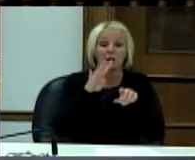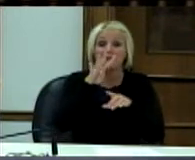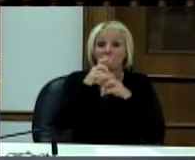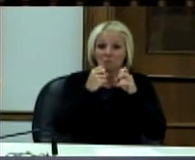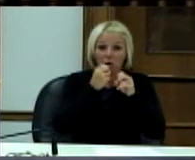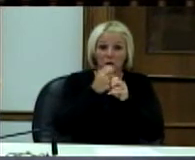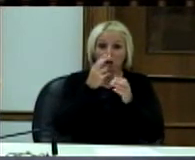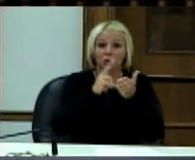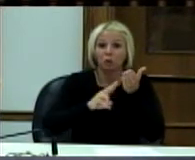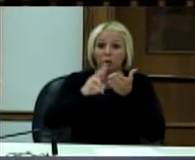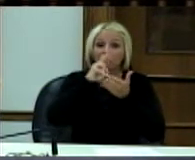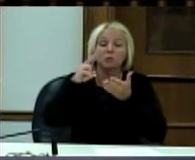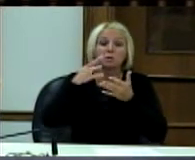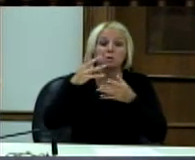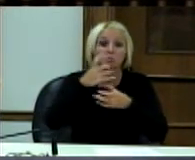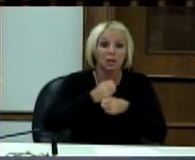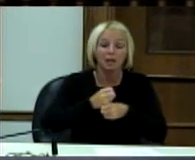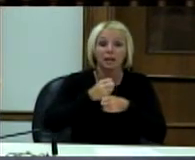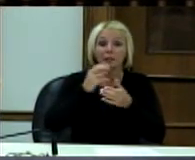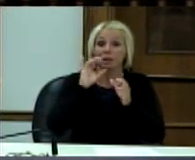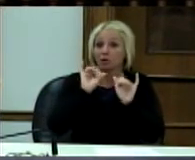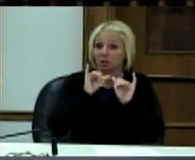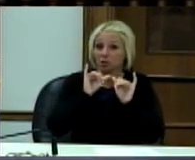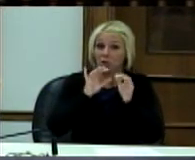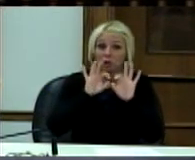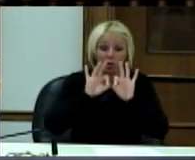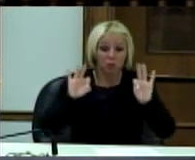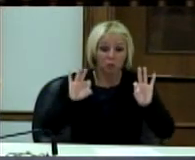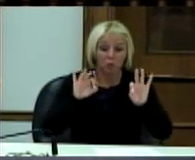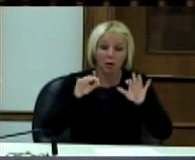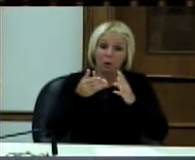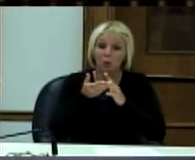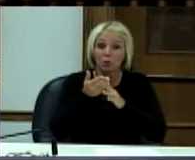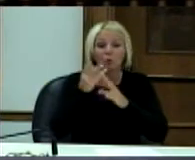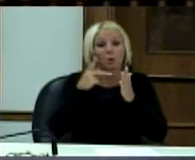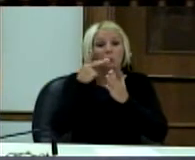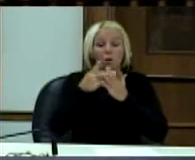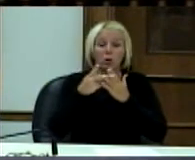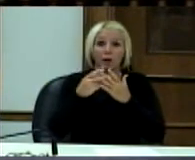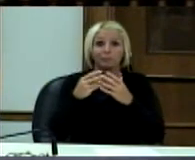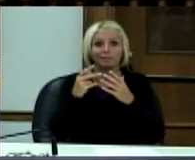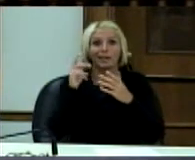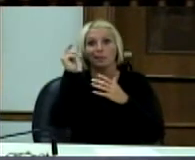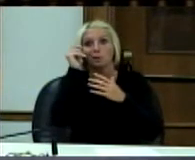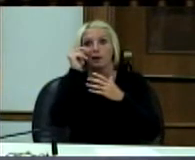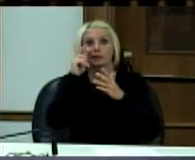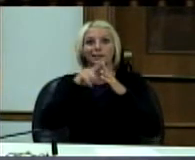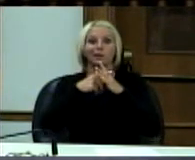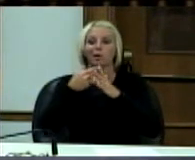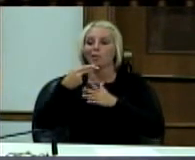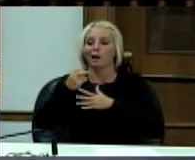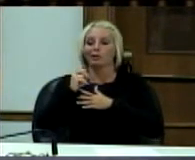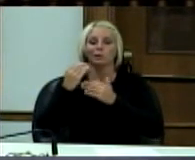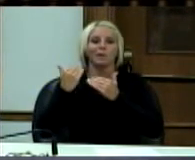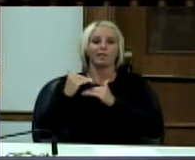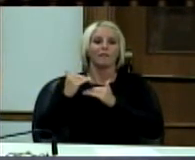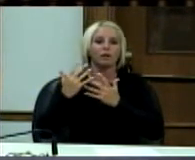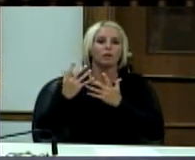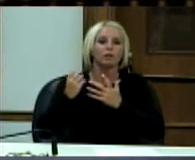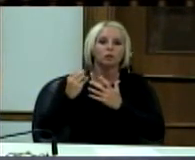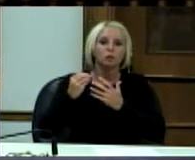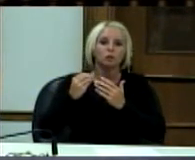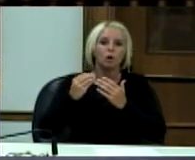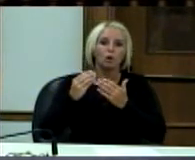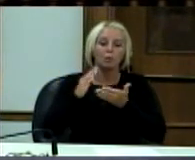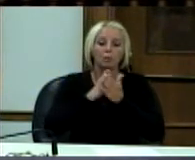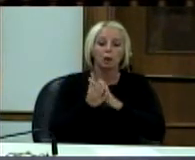track to get their engineering degree through this program that started theoretically at the high school level. So as they gain these certifications